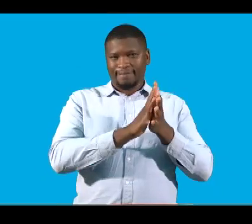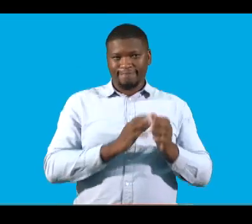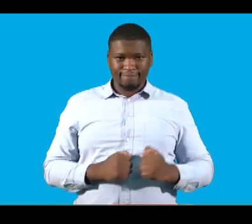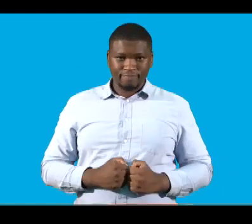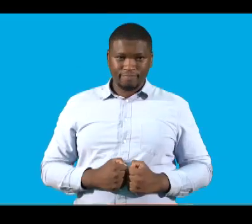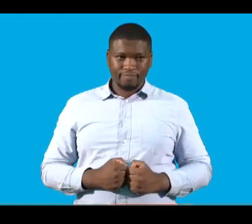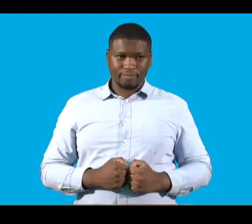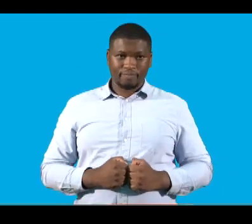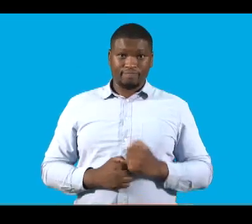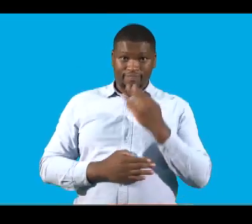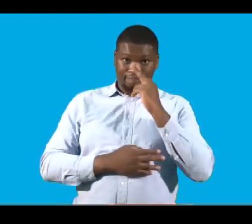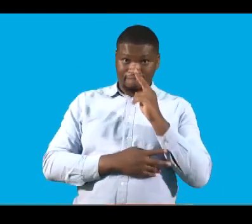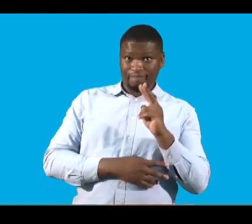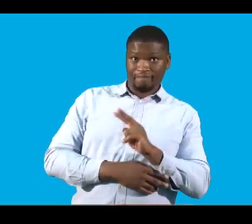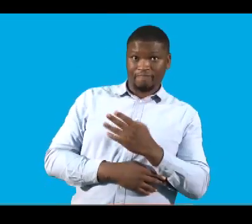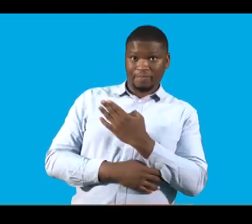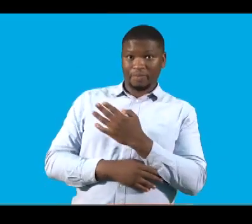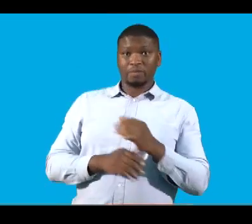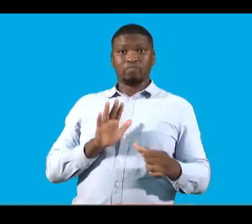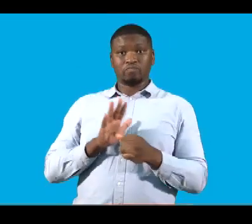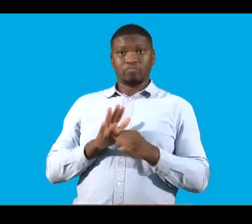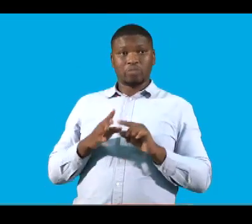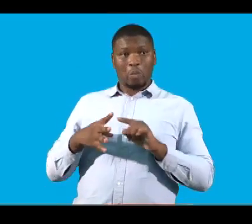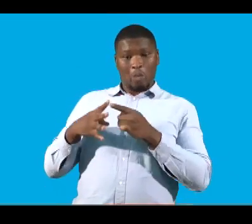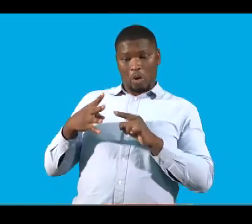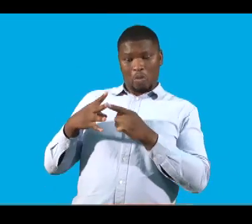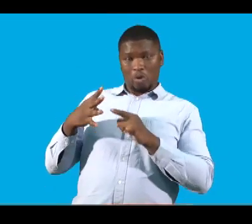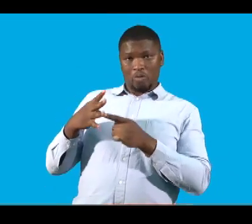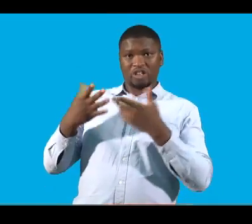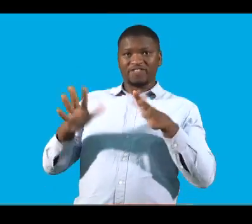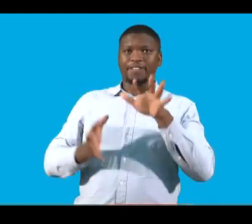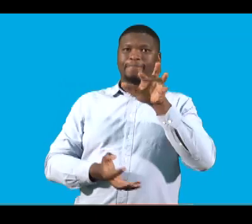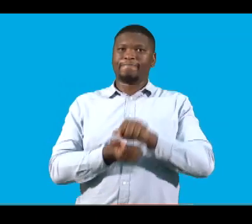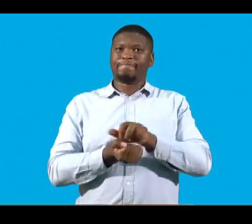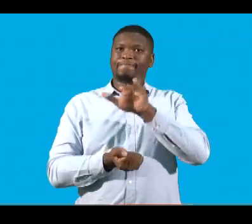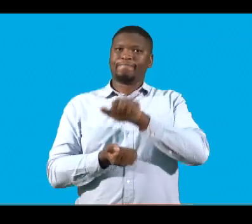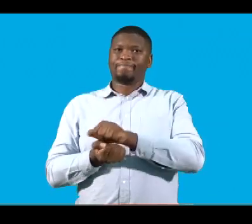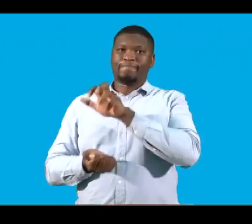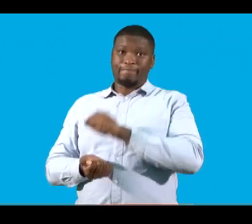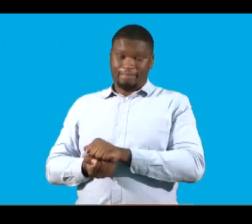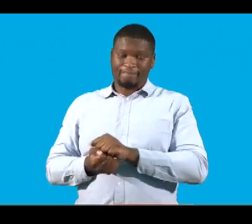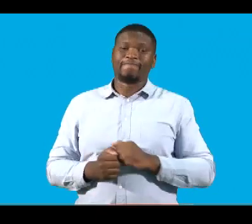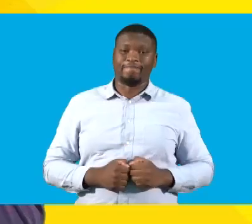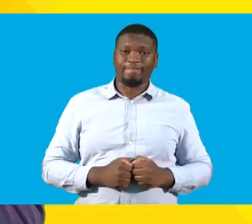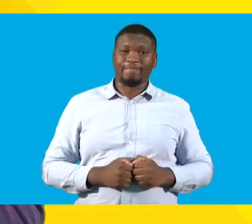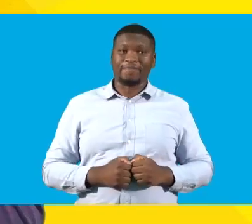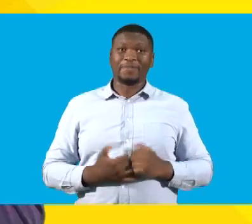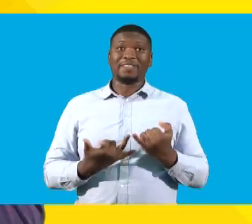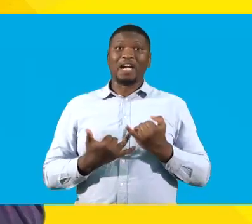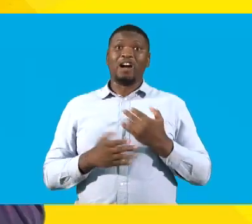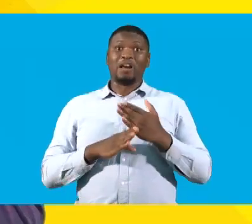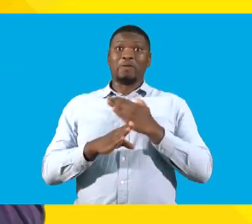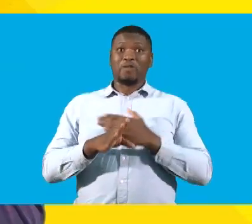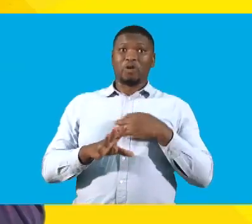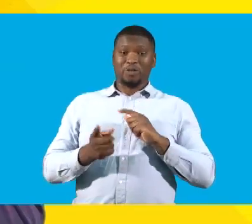demise. So here we have, once again, we've summarized the key points and we are not introducing any new information. Now, before